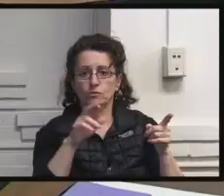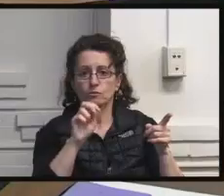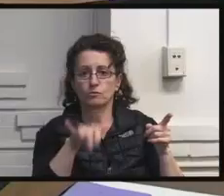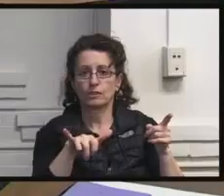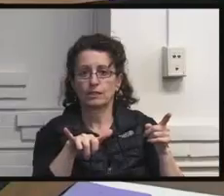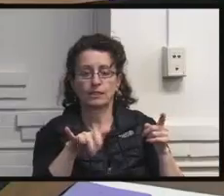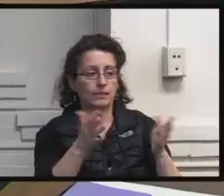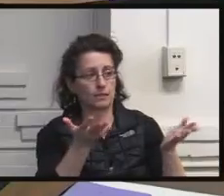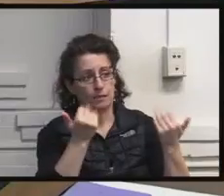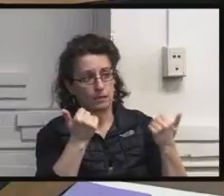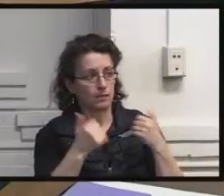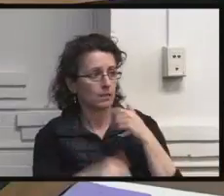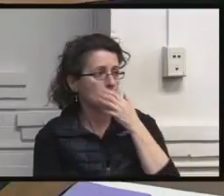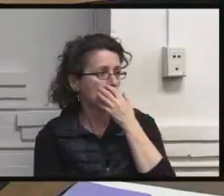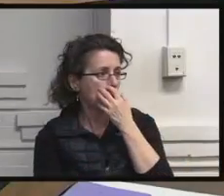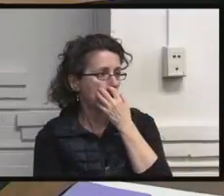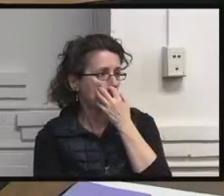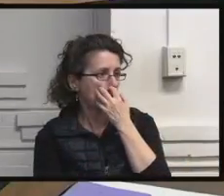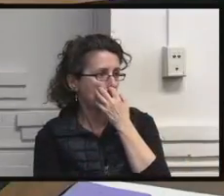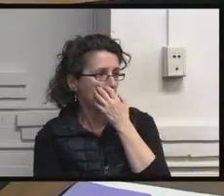Yeah, Mr. DeGray, that would be you.